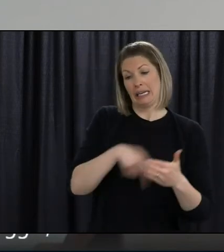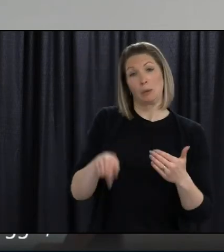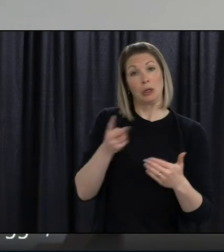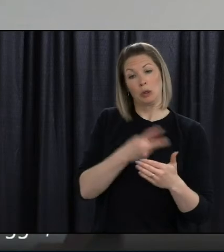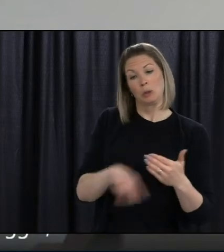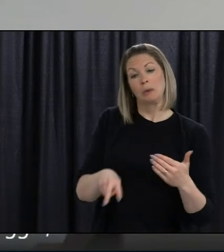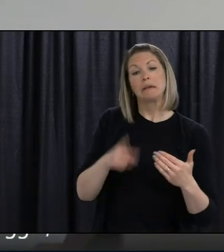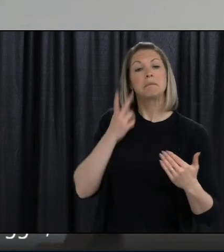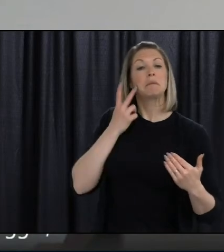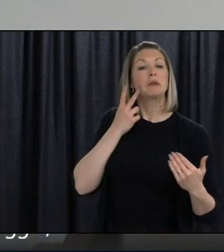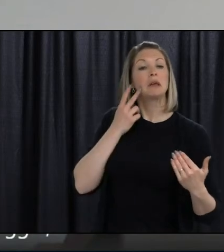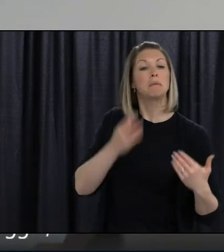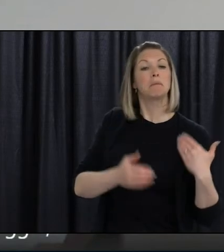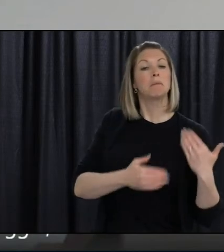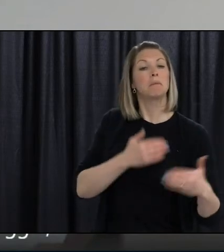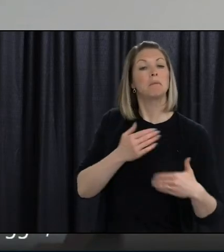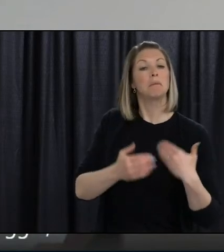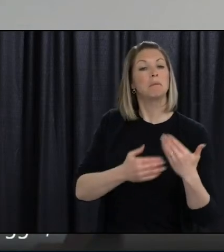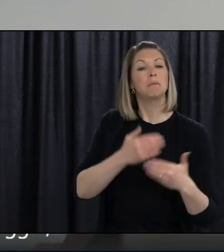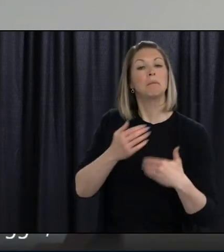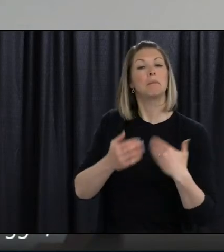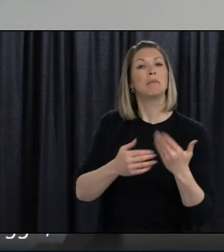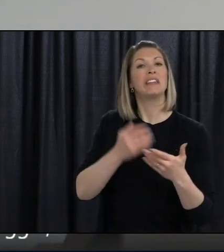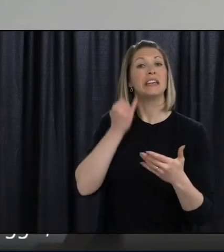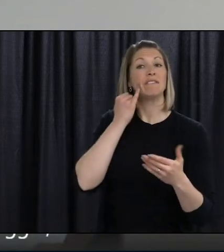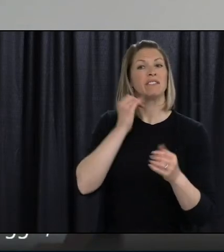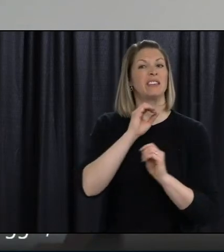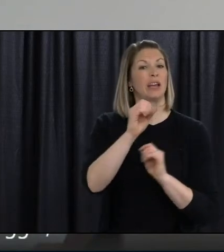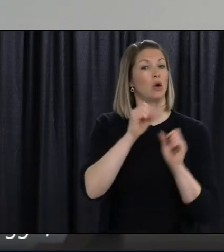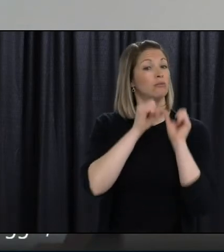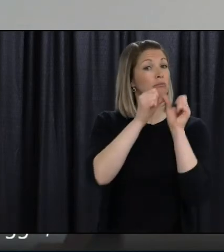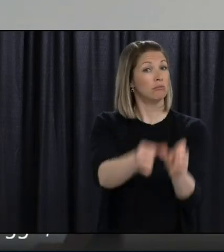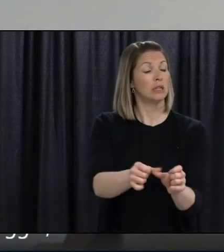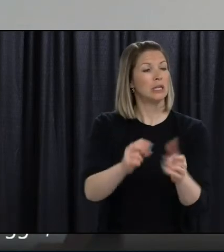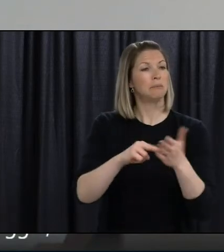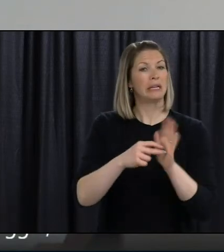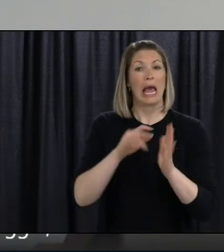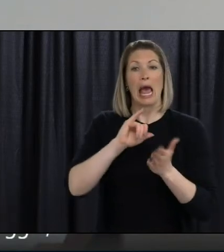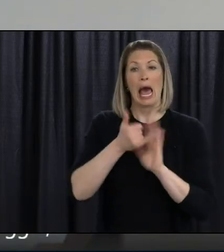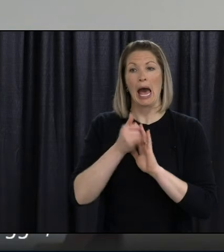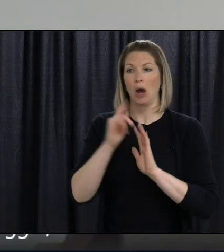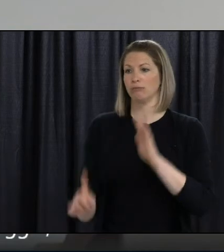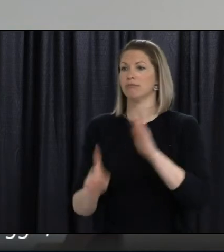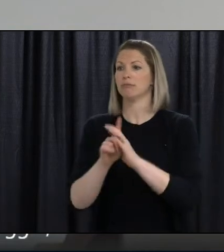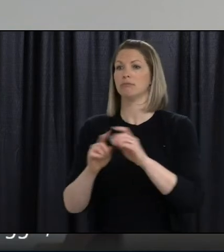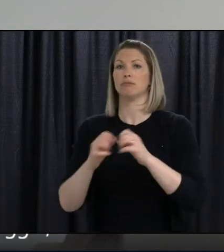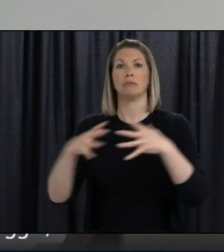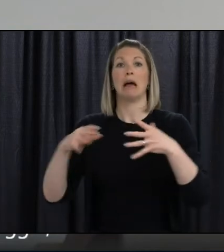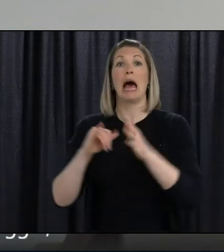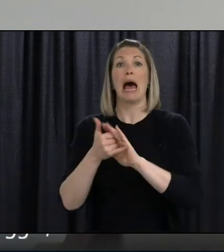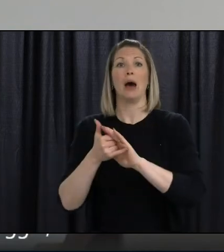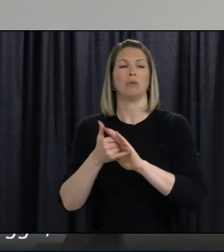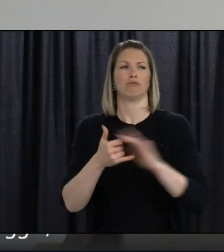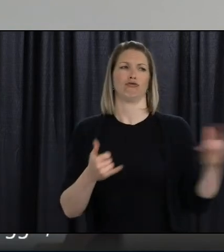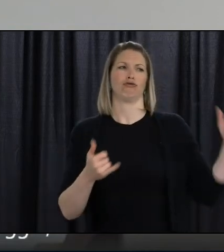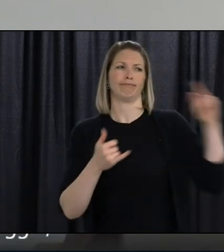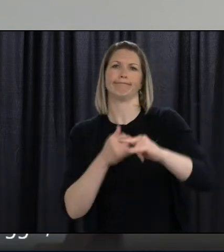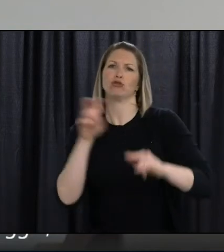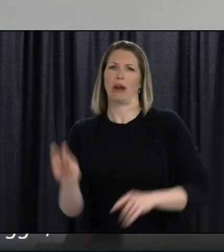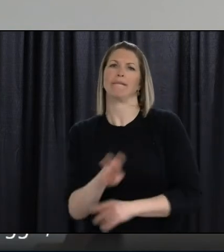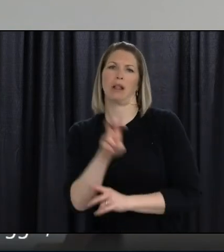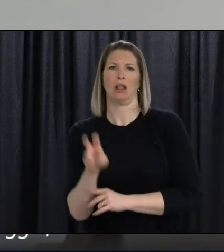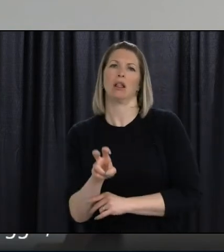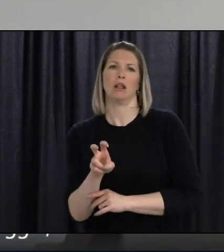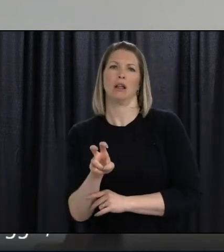virus is if people bring it in from outside. With the spectre of a court case and potentially losing the ability to control